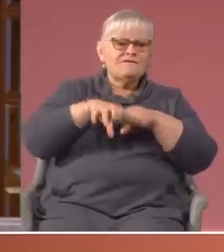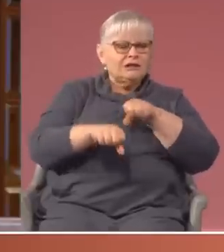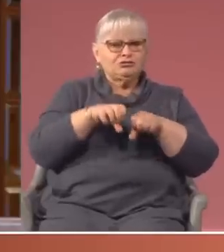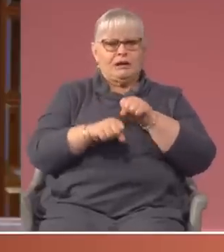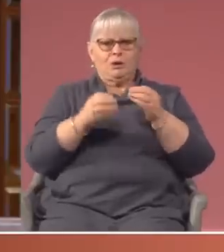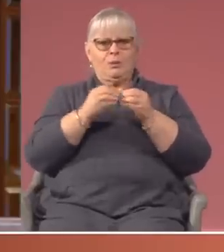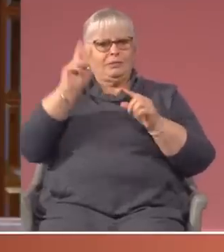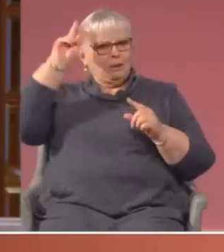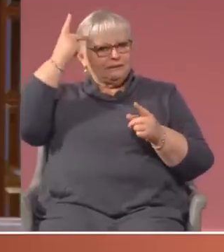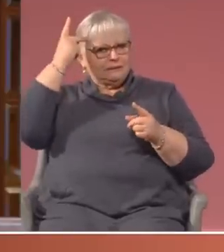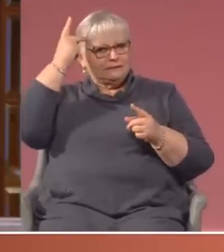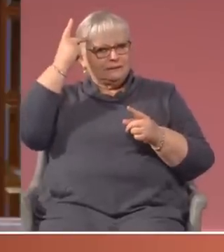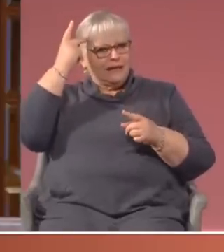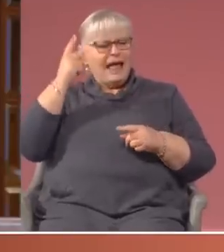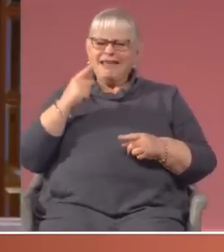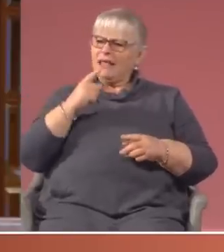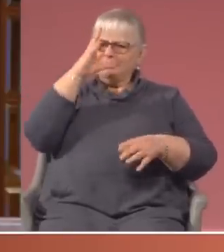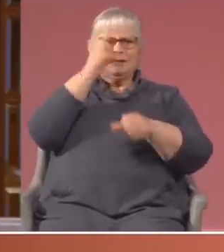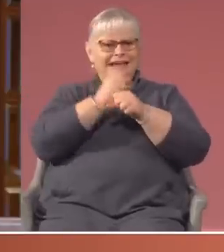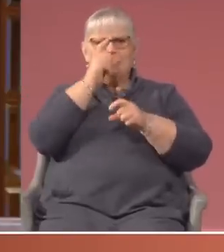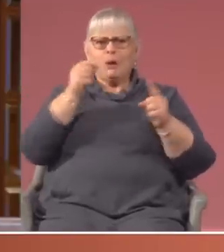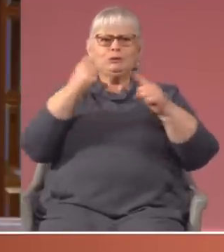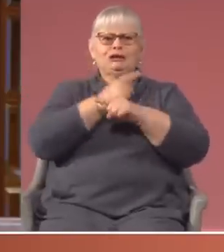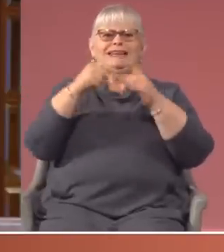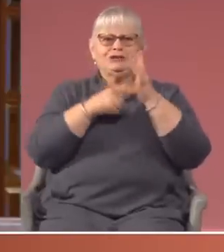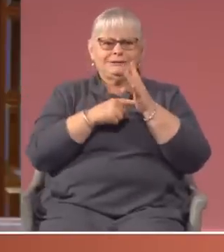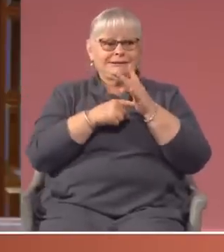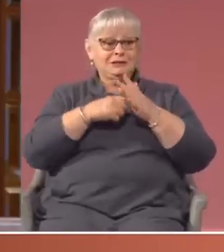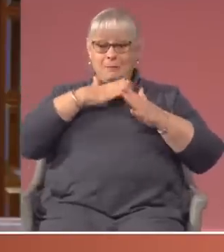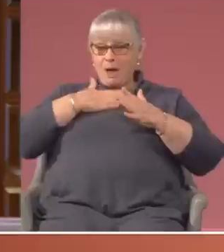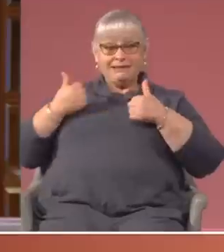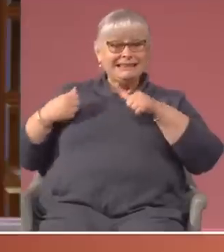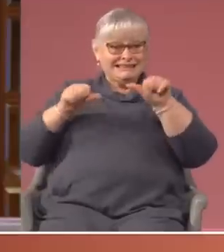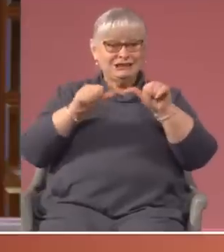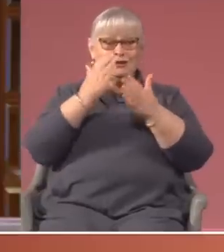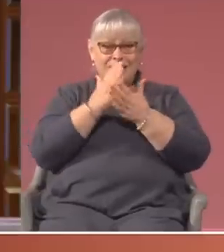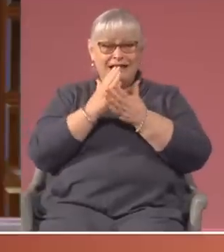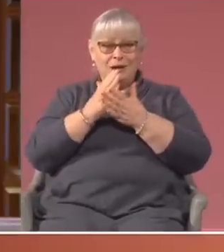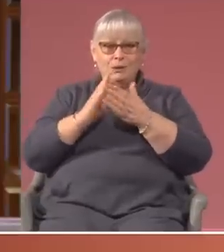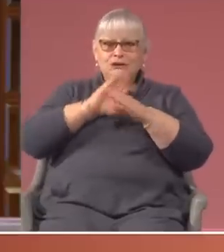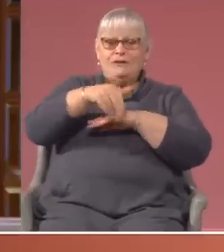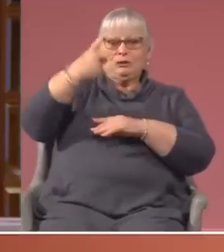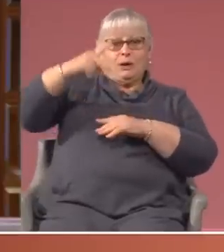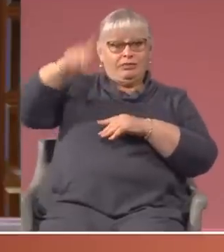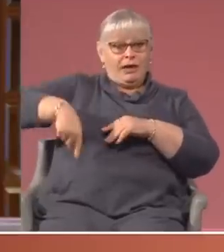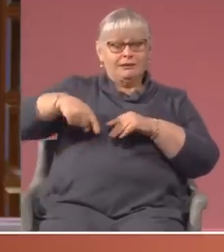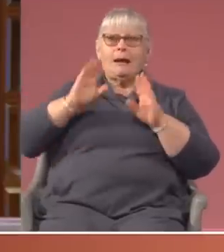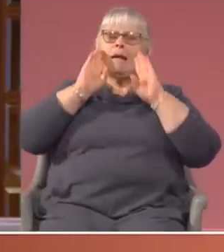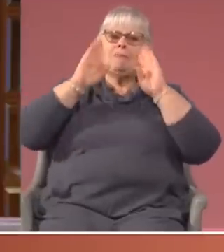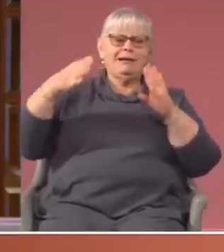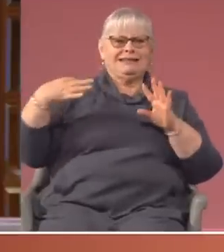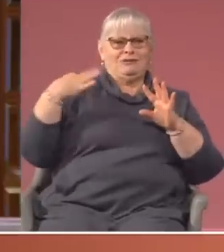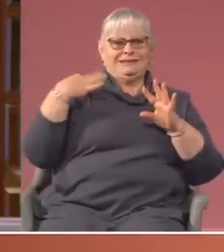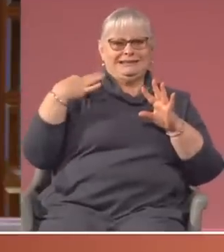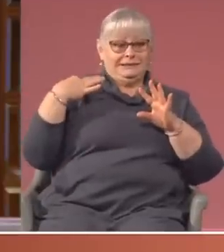and dared to believe that they could change it. My success was due to the more than 2,000 amazing volunteers, some